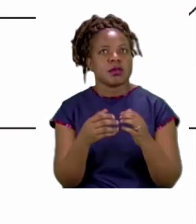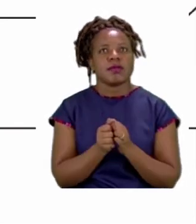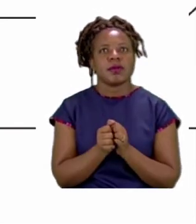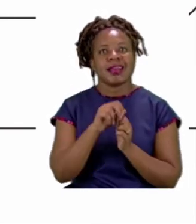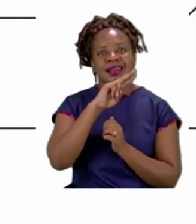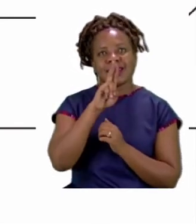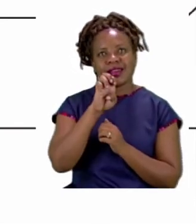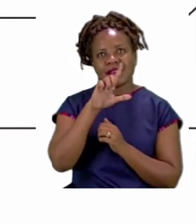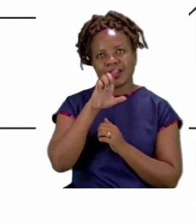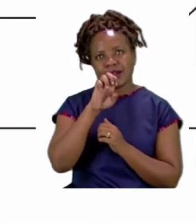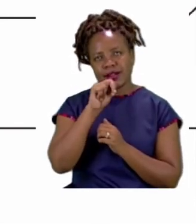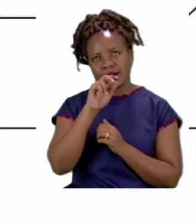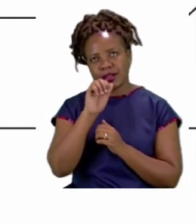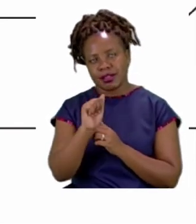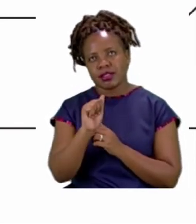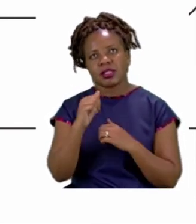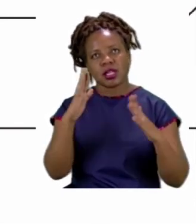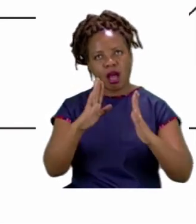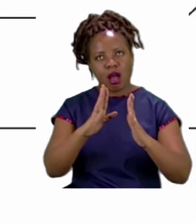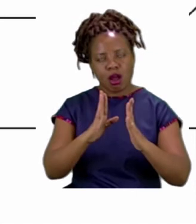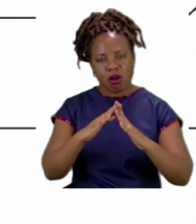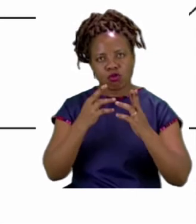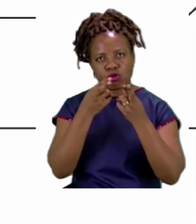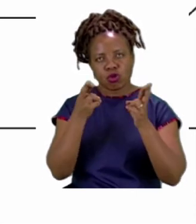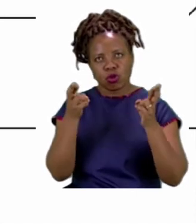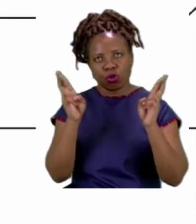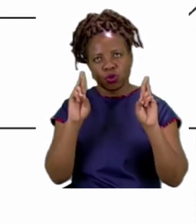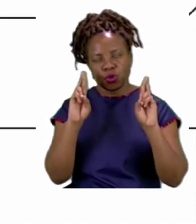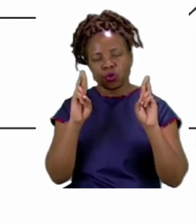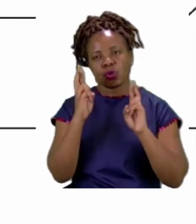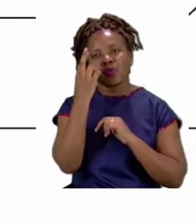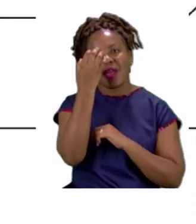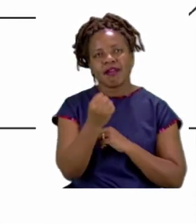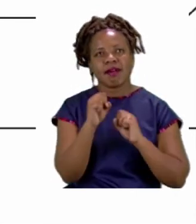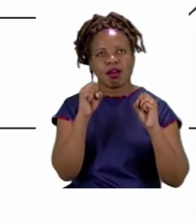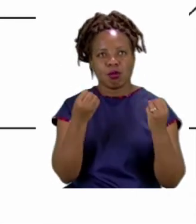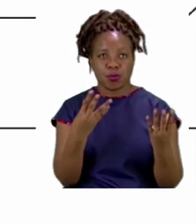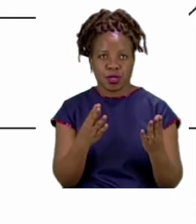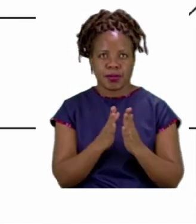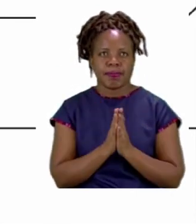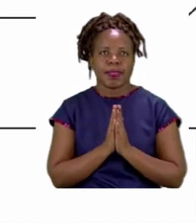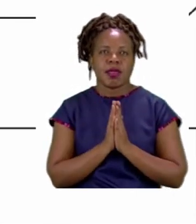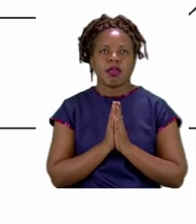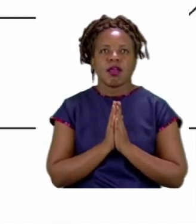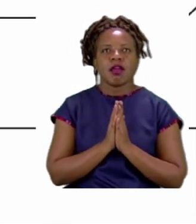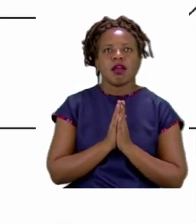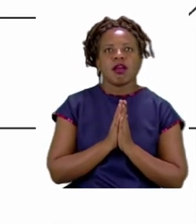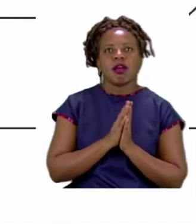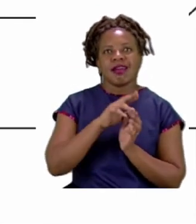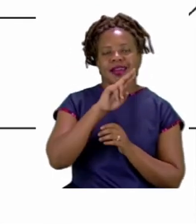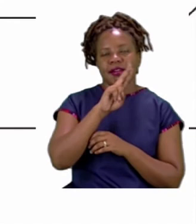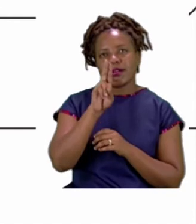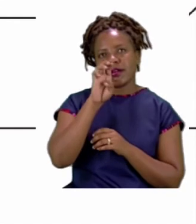Number 2 says, which room is Helena's favorite? Which